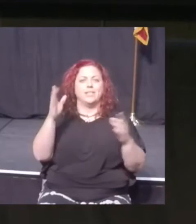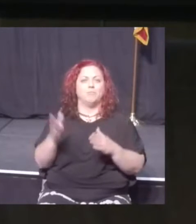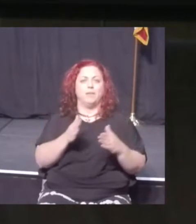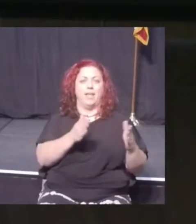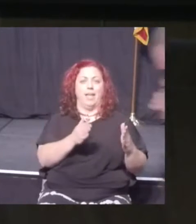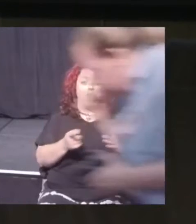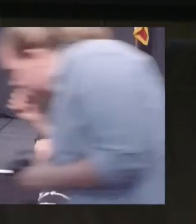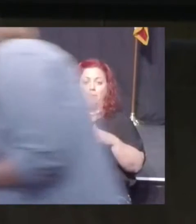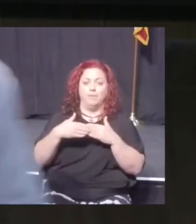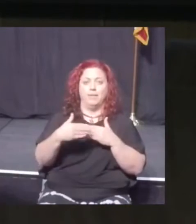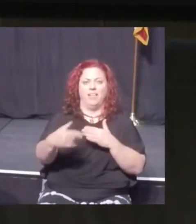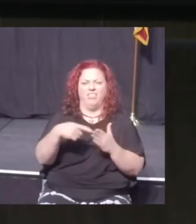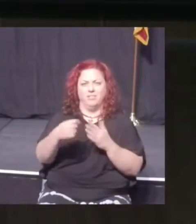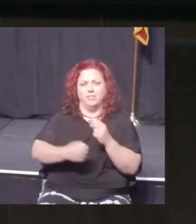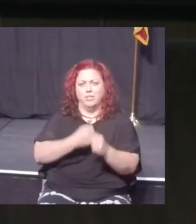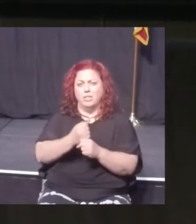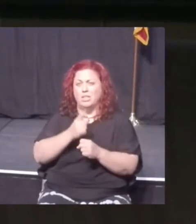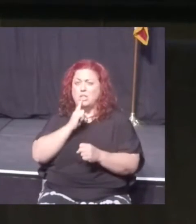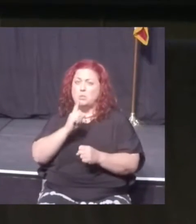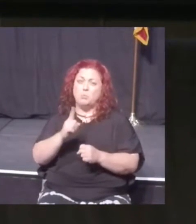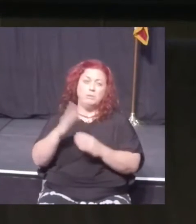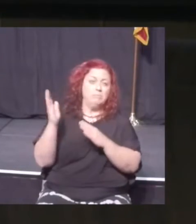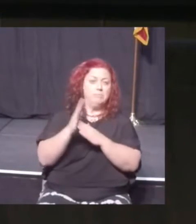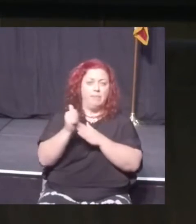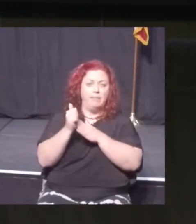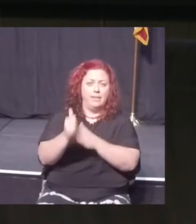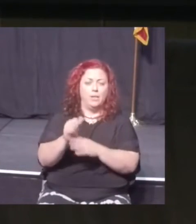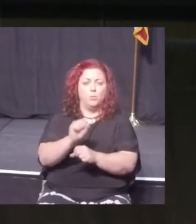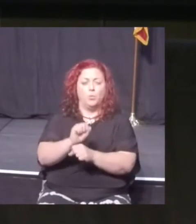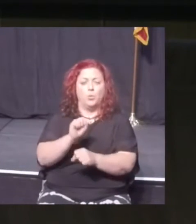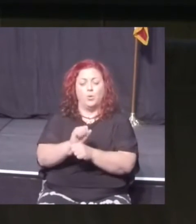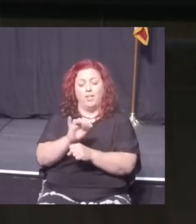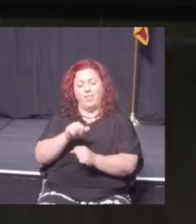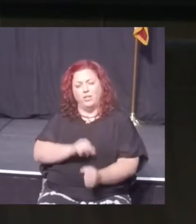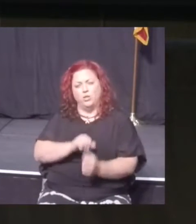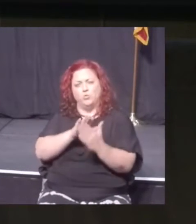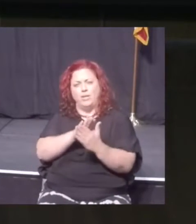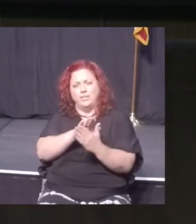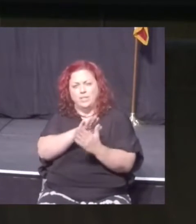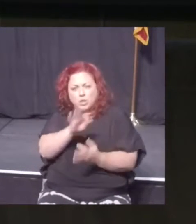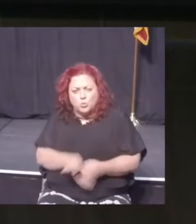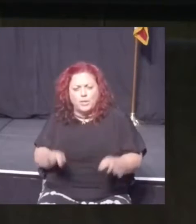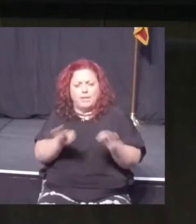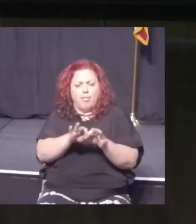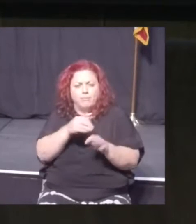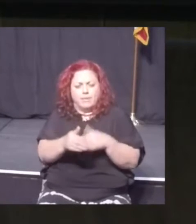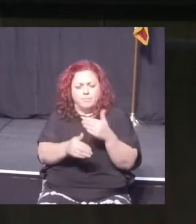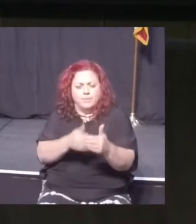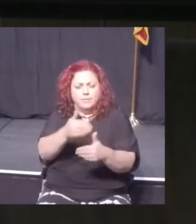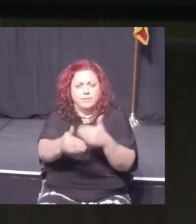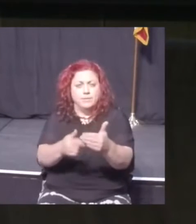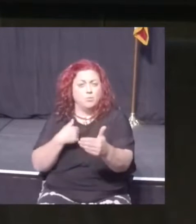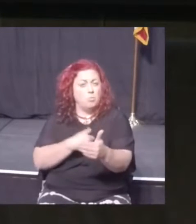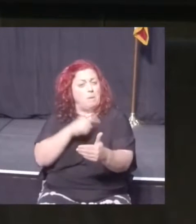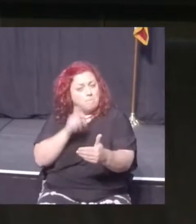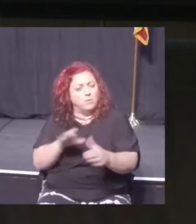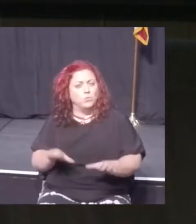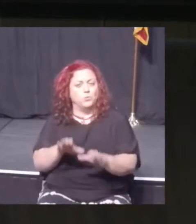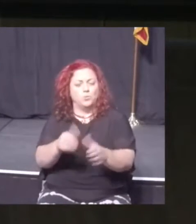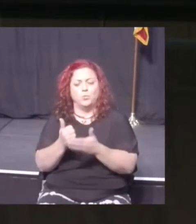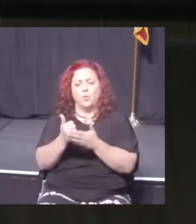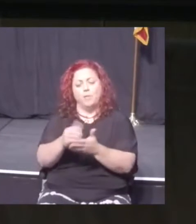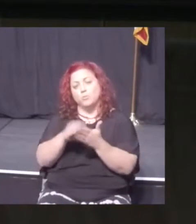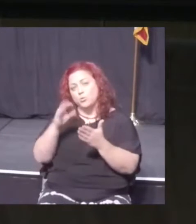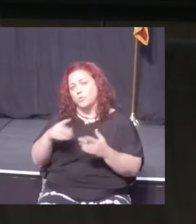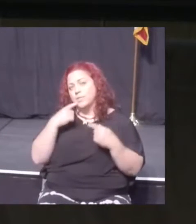is leading-edge work. It addresses critical steps that we must take to help students succeed at every